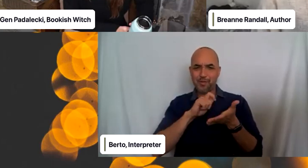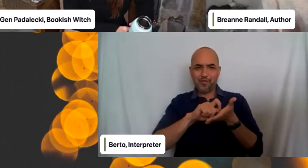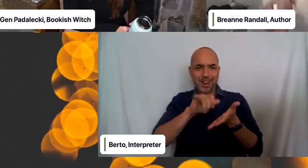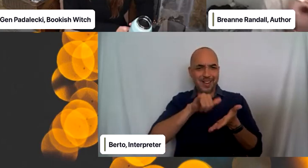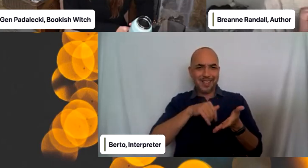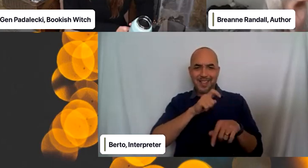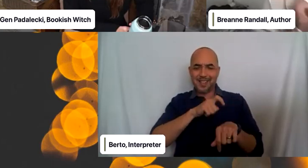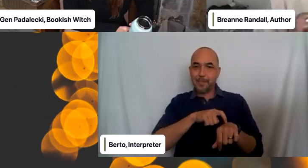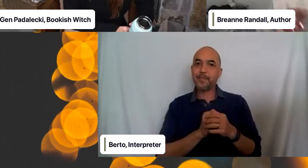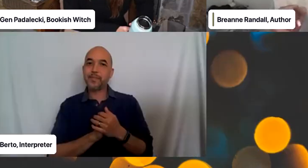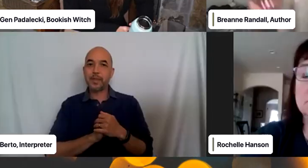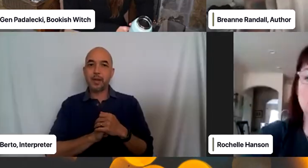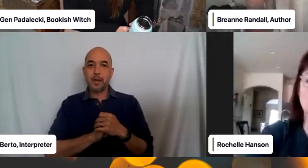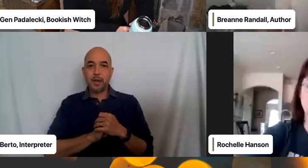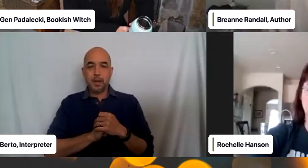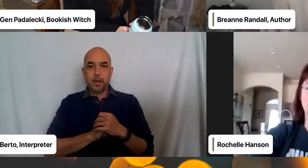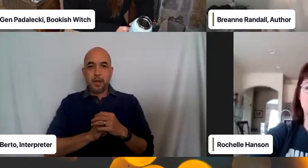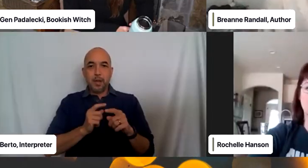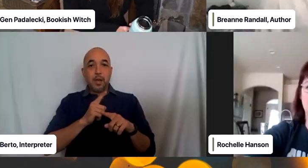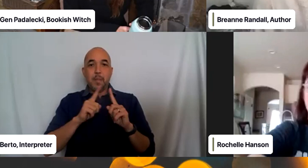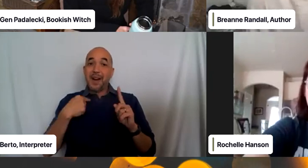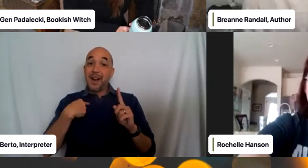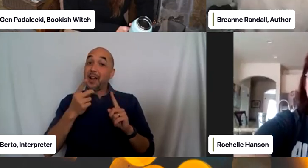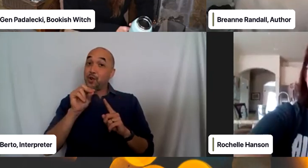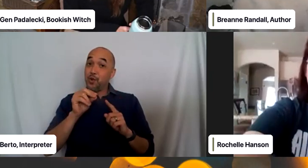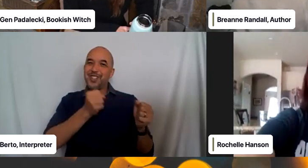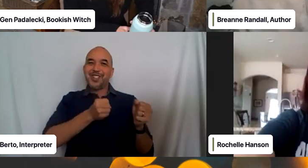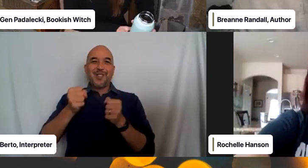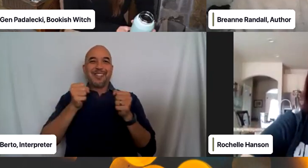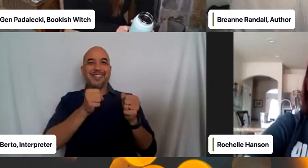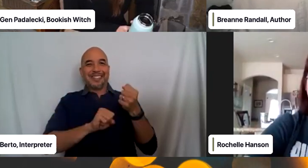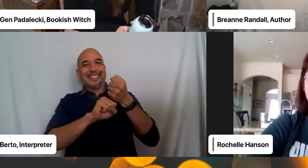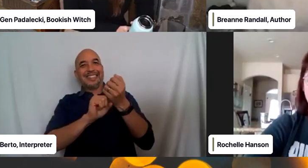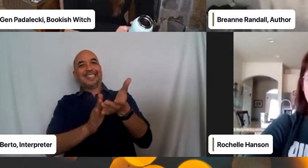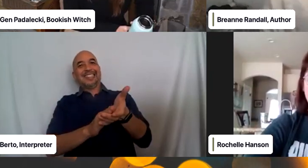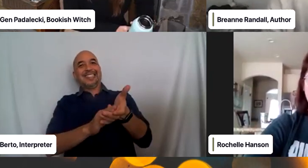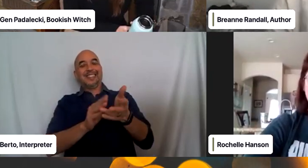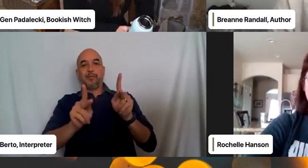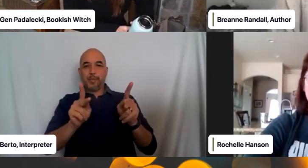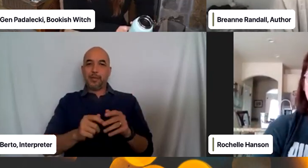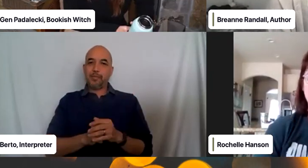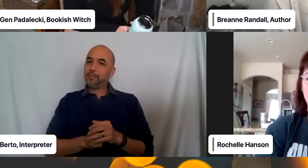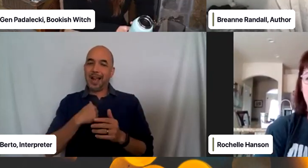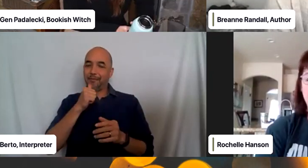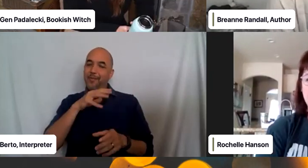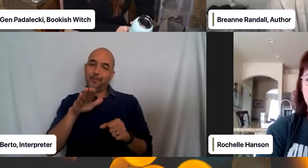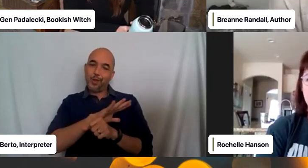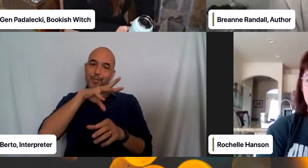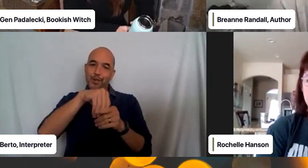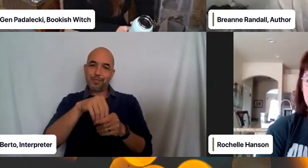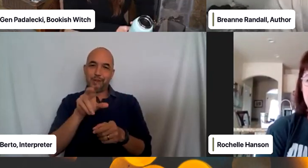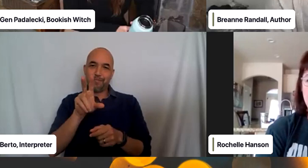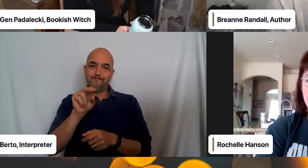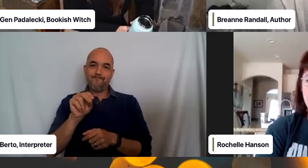I cheer people on. Yeah, that's So awesome. I haven't actually participated in